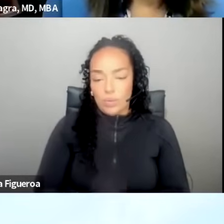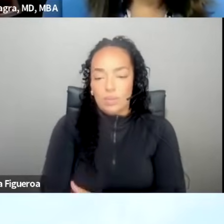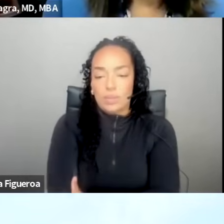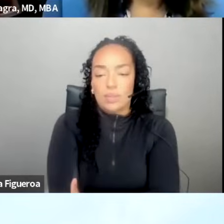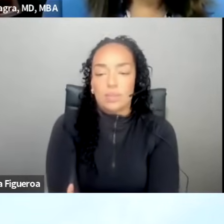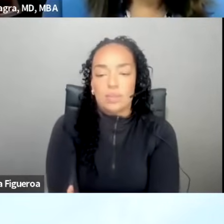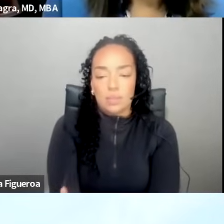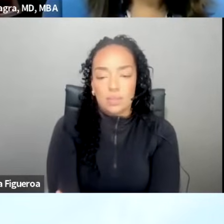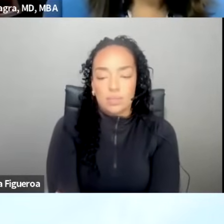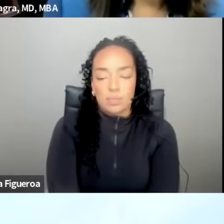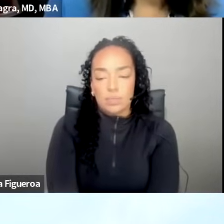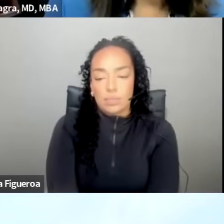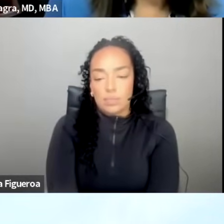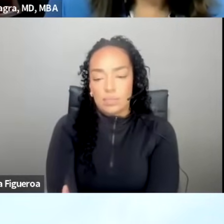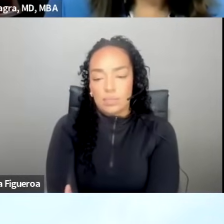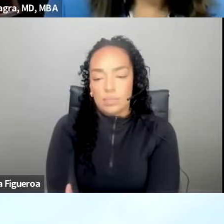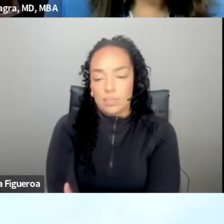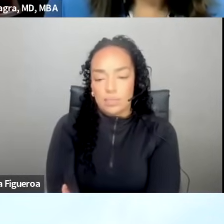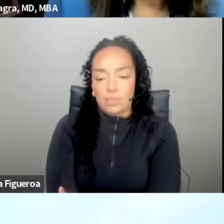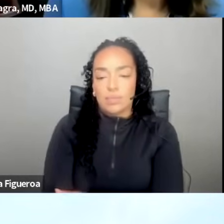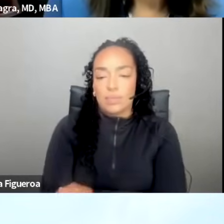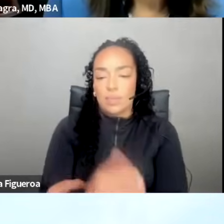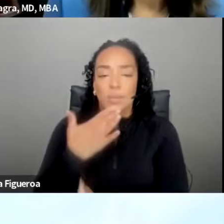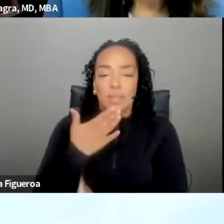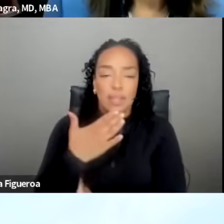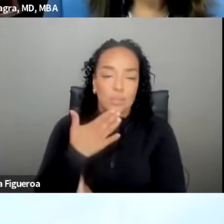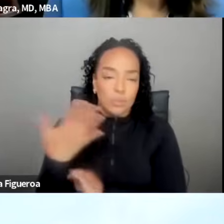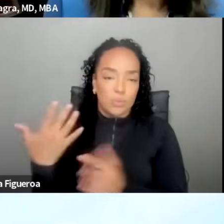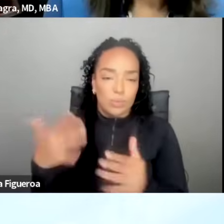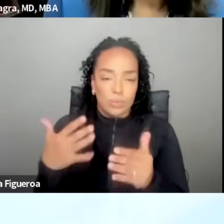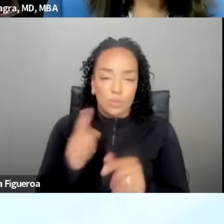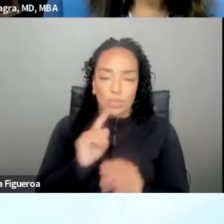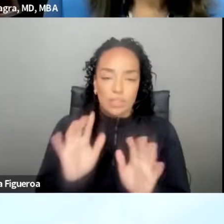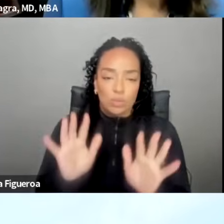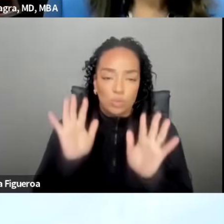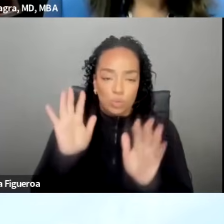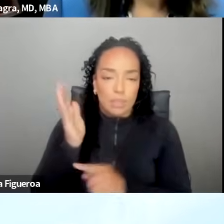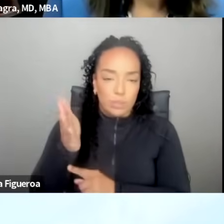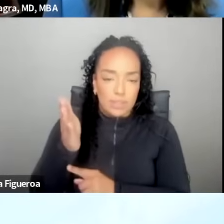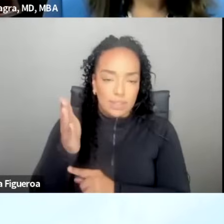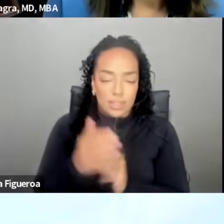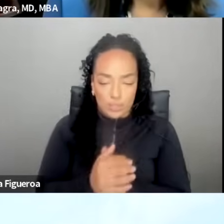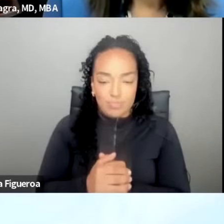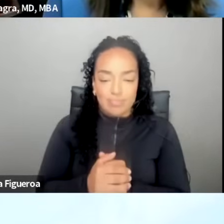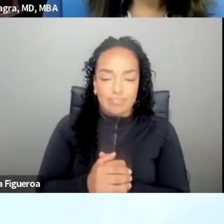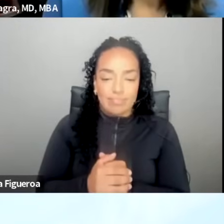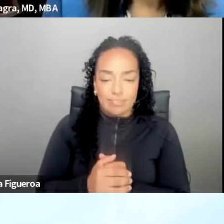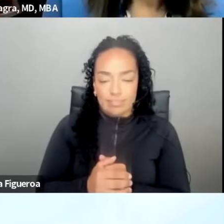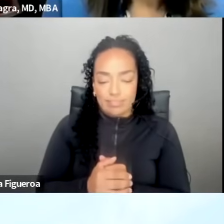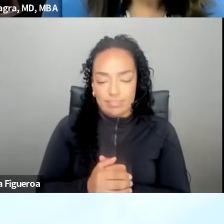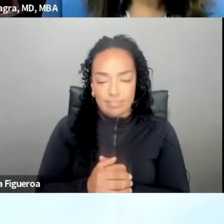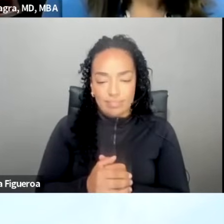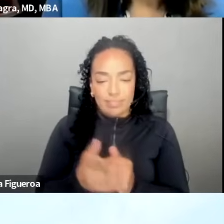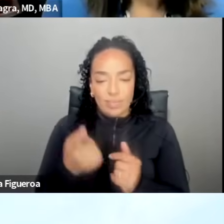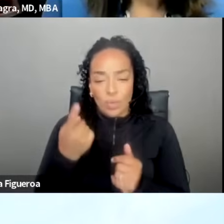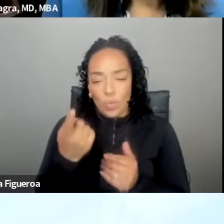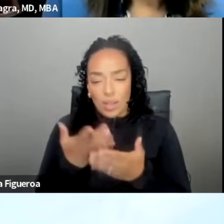Thank you so much. That was really an excellent presentation. I think one of the, I think clarifies a lot of things. I